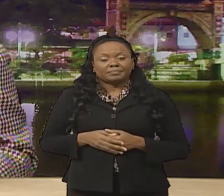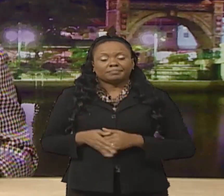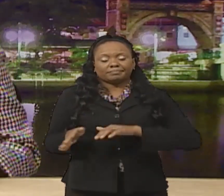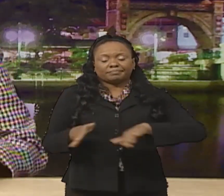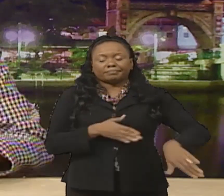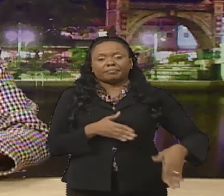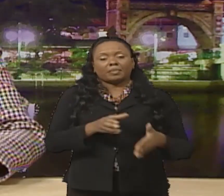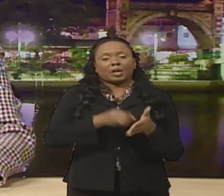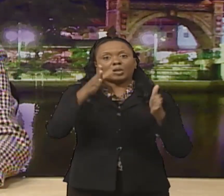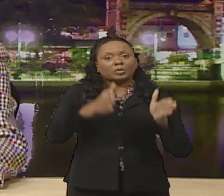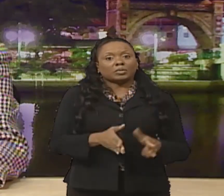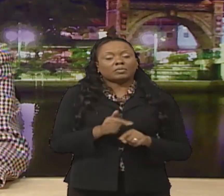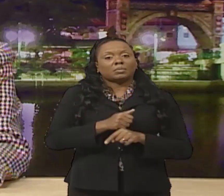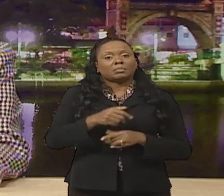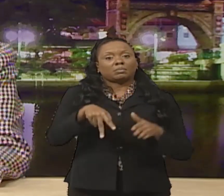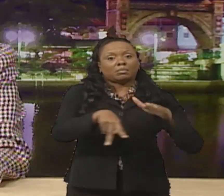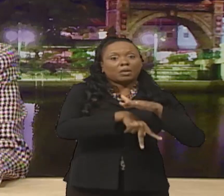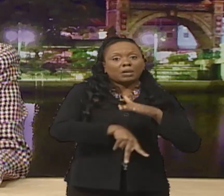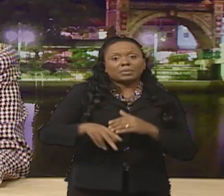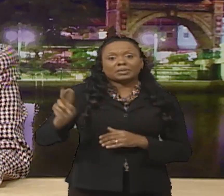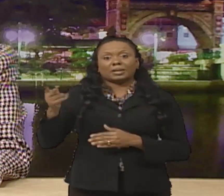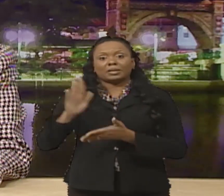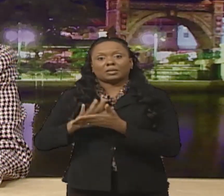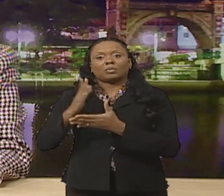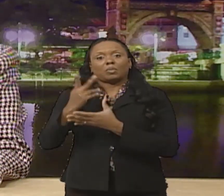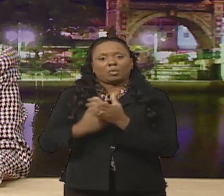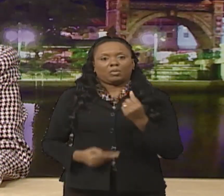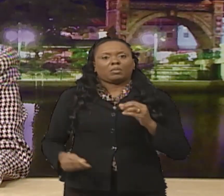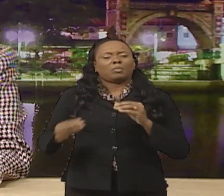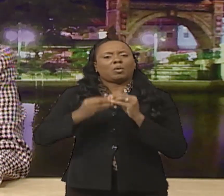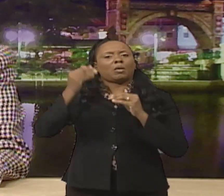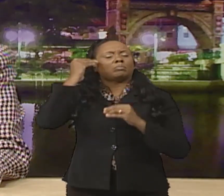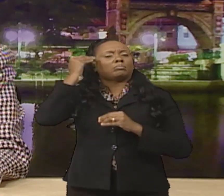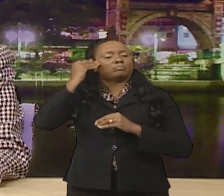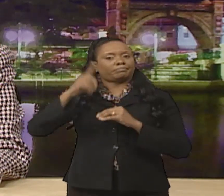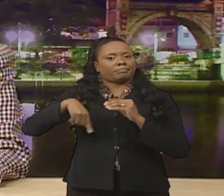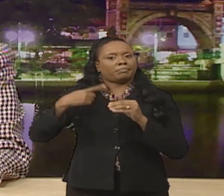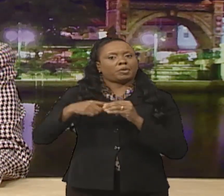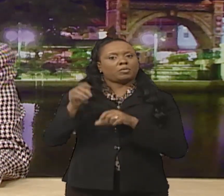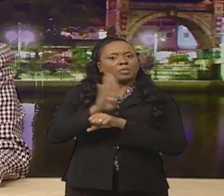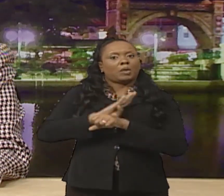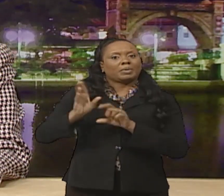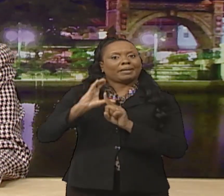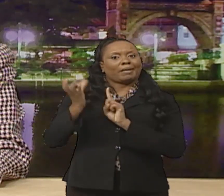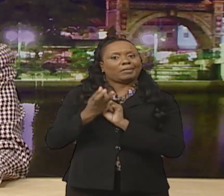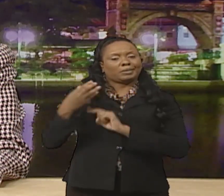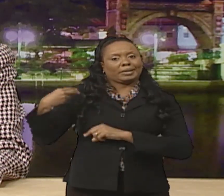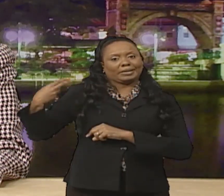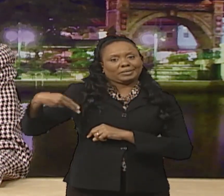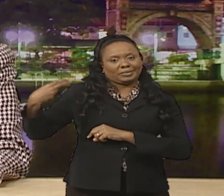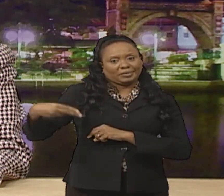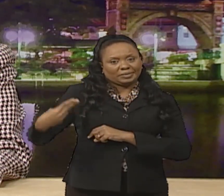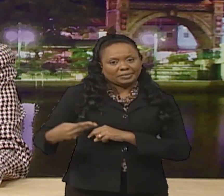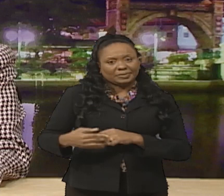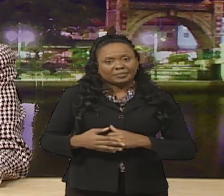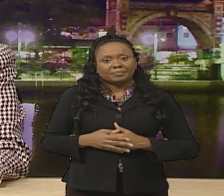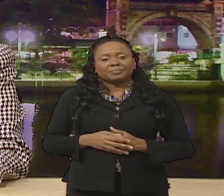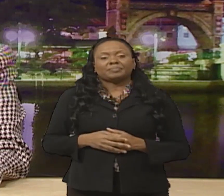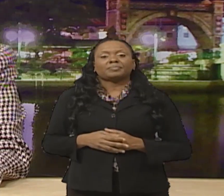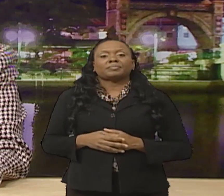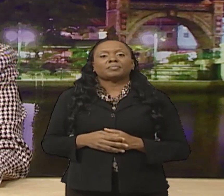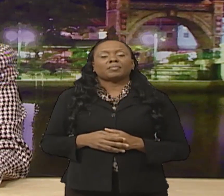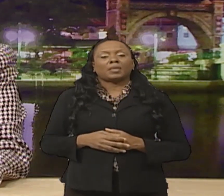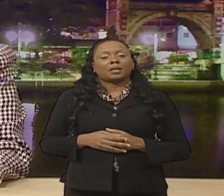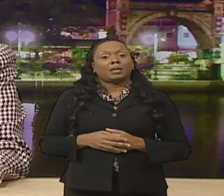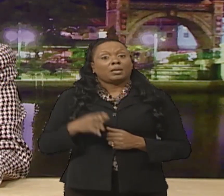Students from primary and secondary schools across Barbados are becoming more familiar with their heritage. This is thanks to Heritage Champions,